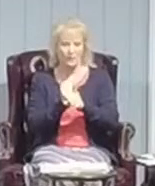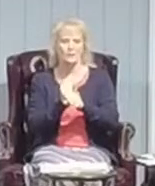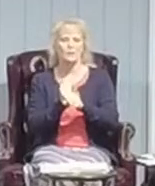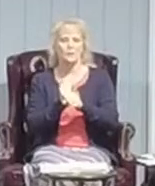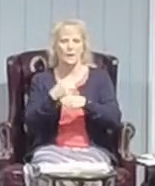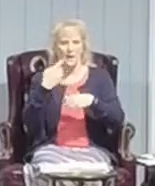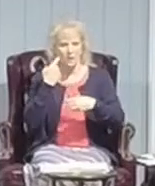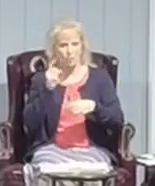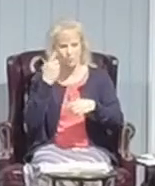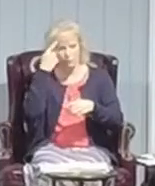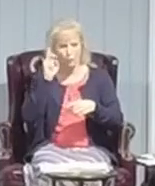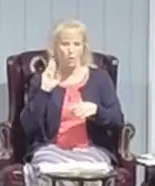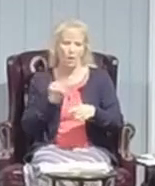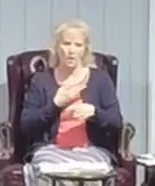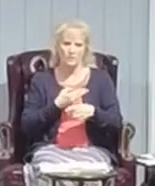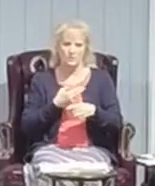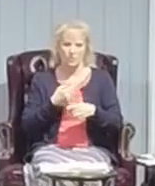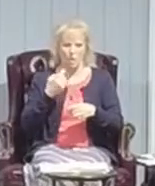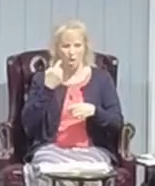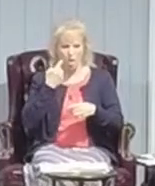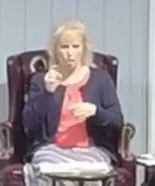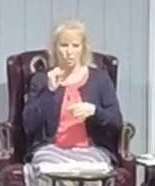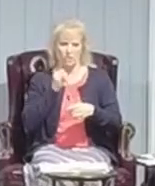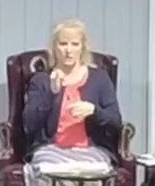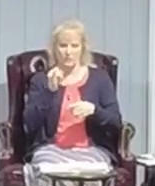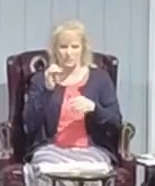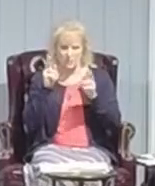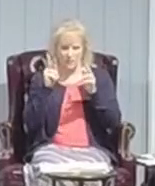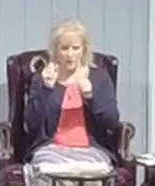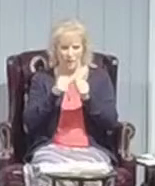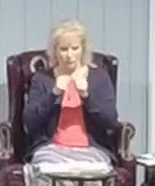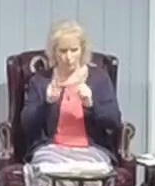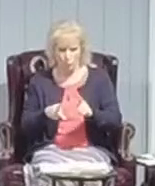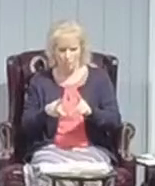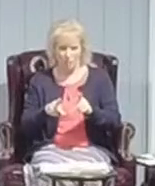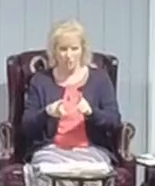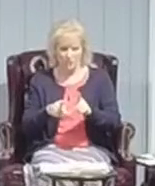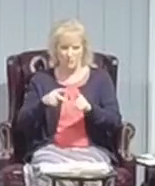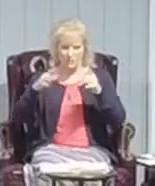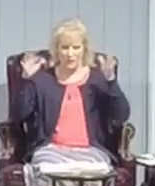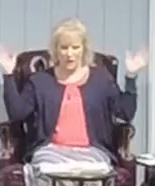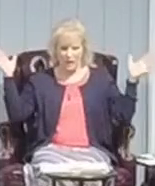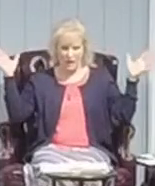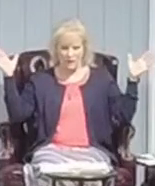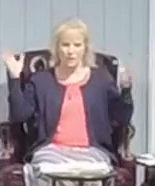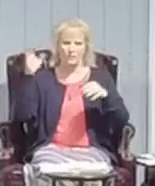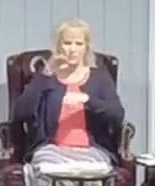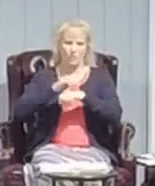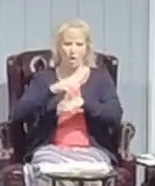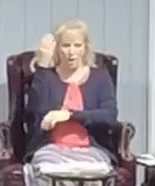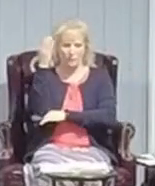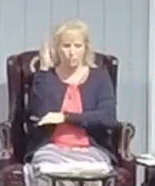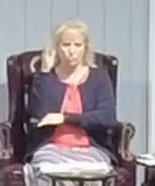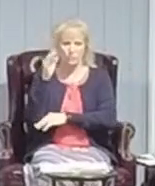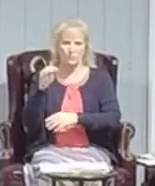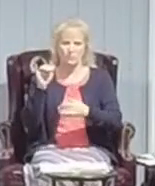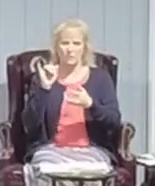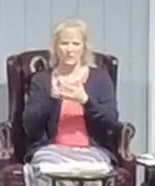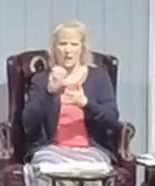us. For it is written, cursed is everyone that hangeth on the tree. That shame was our